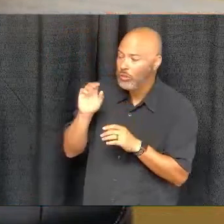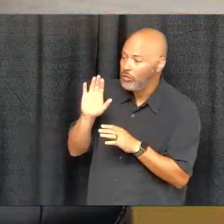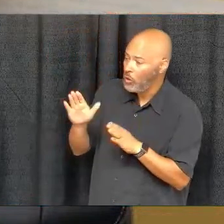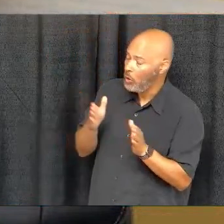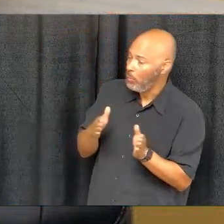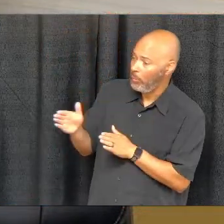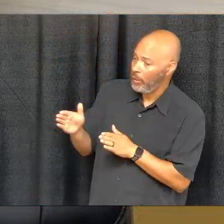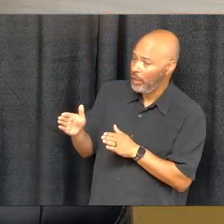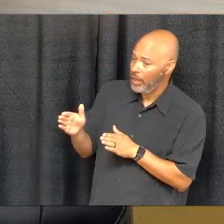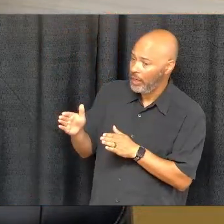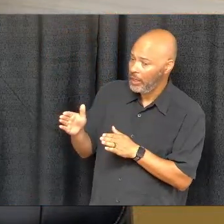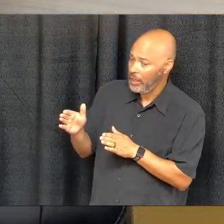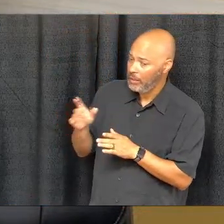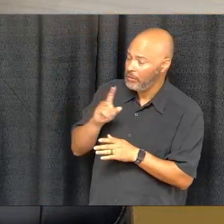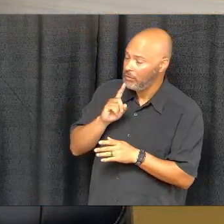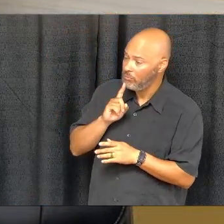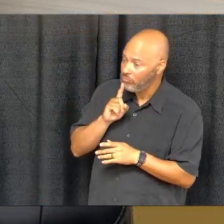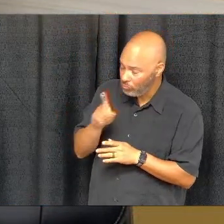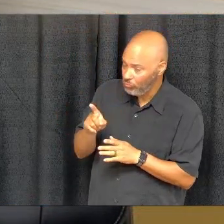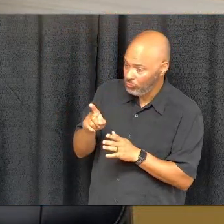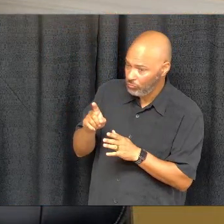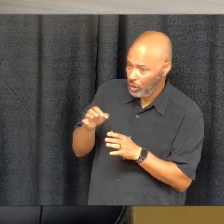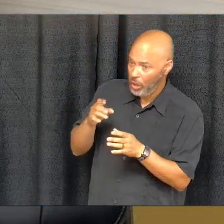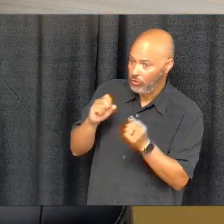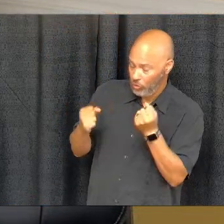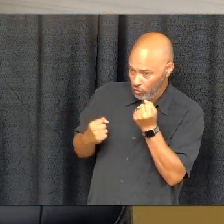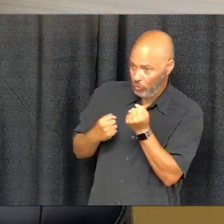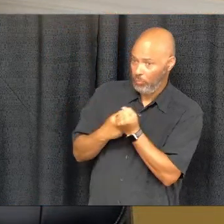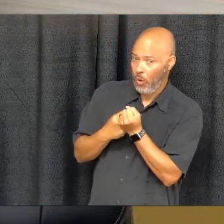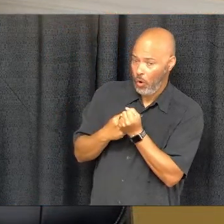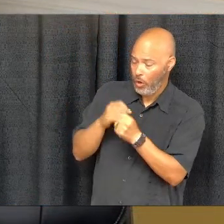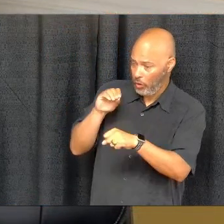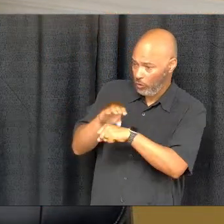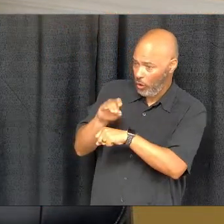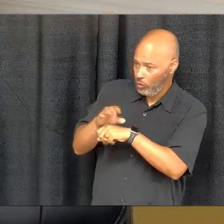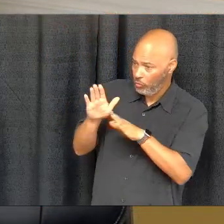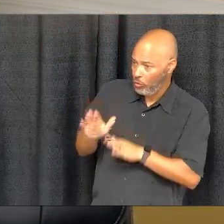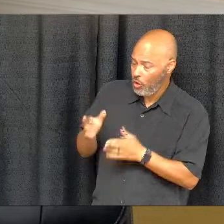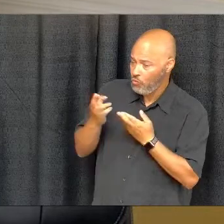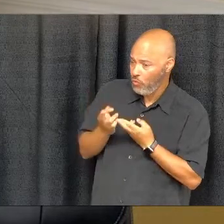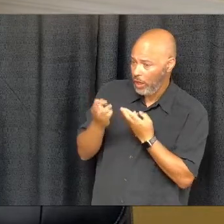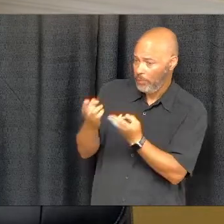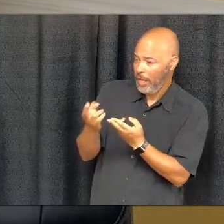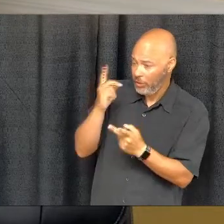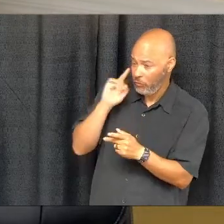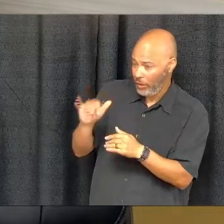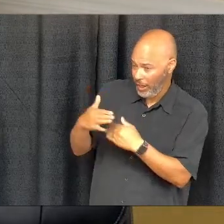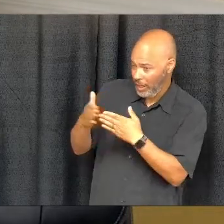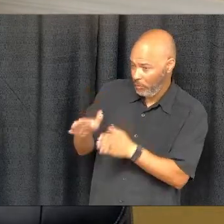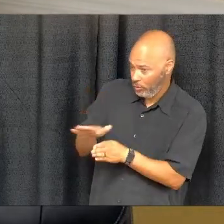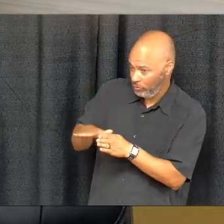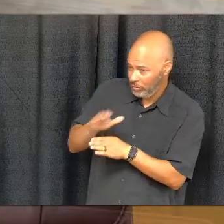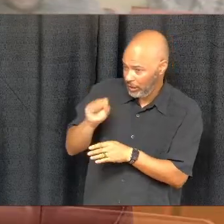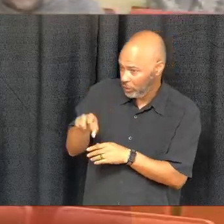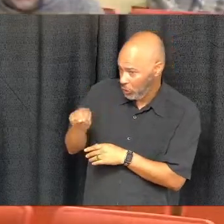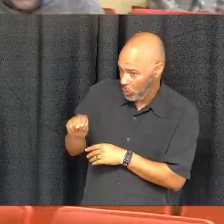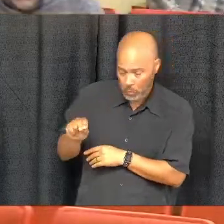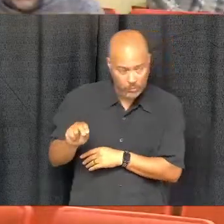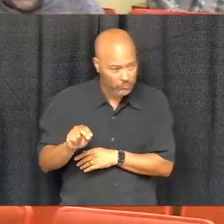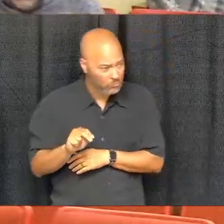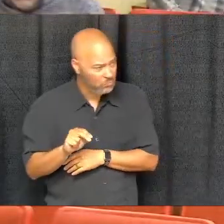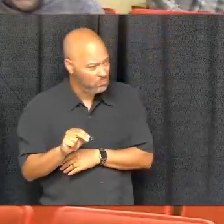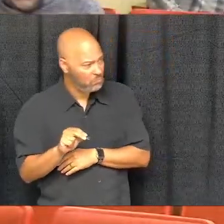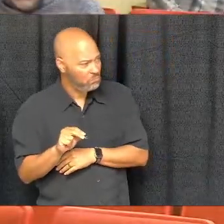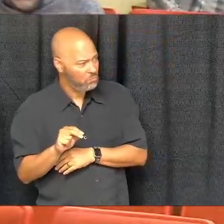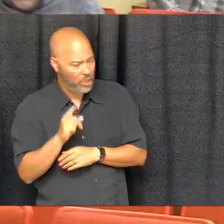plan explicitly support the consultant's recommendation for this neighborhood? Yes or no?